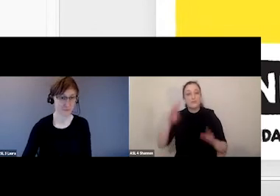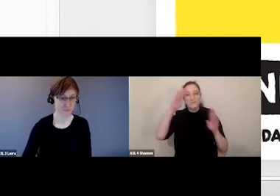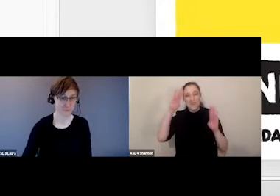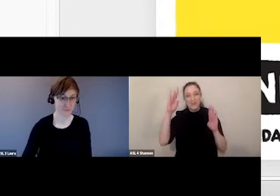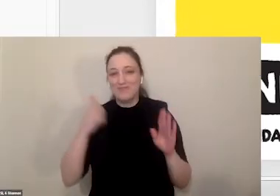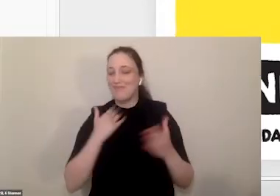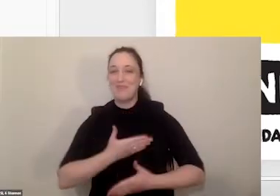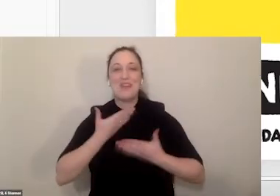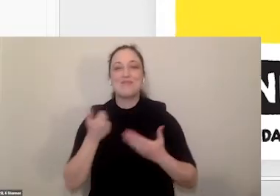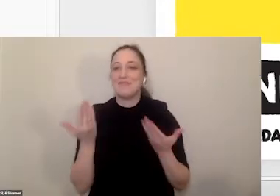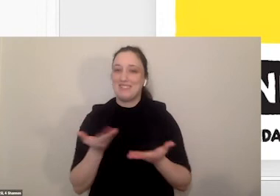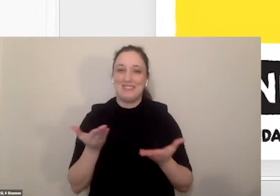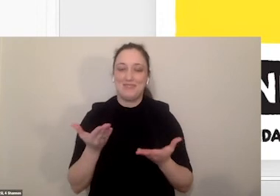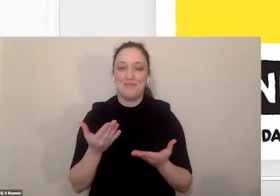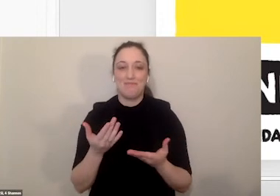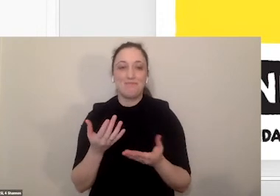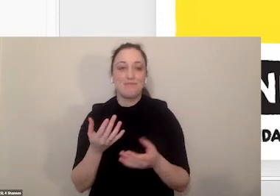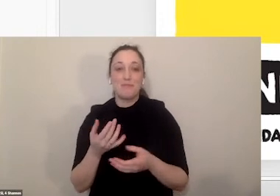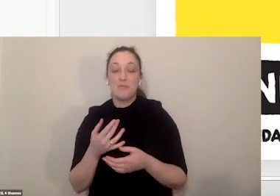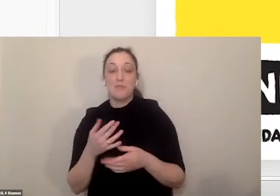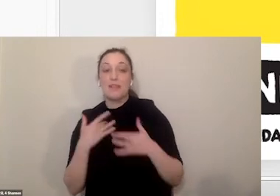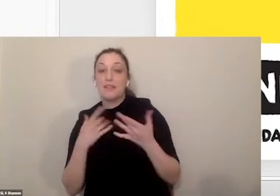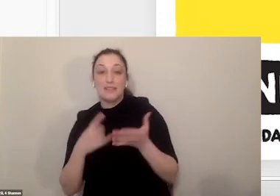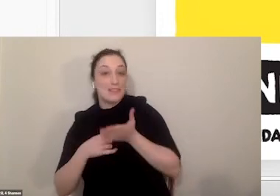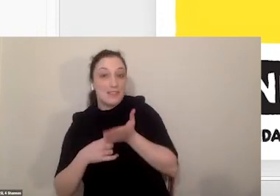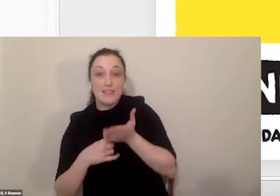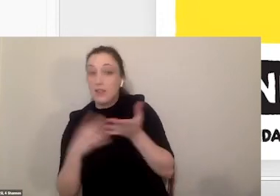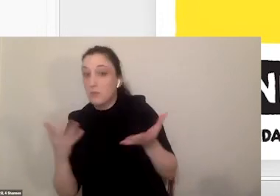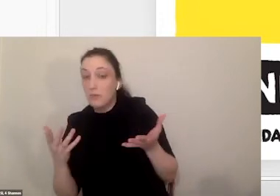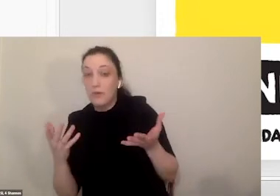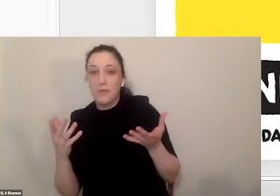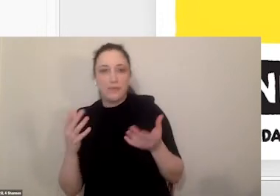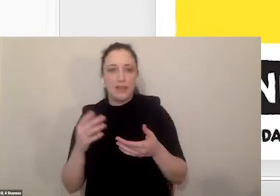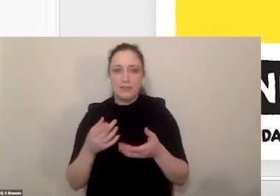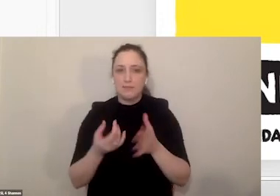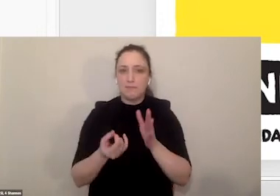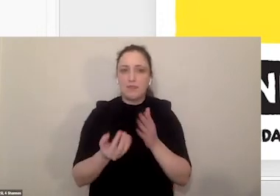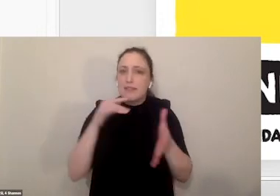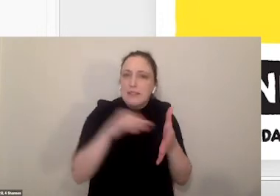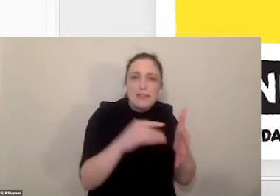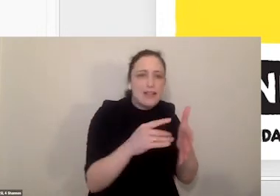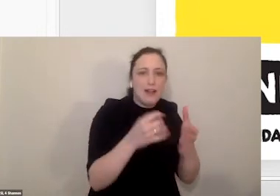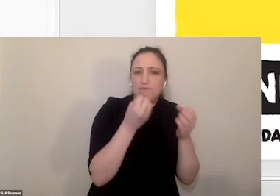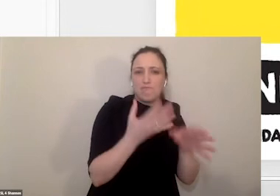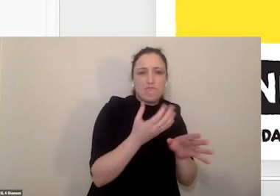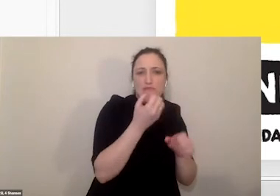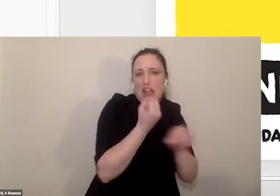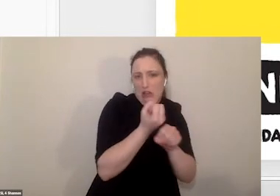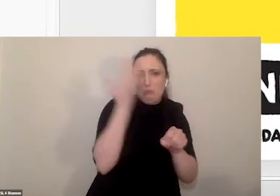bit about some findings from a study that we undertook a couple of years ago, which led us to develop